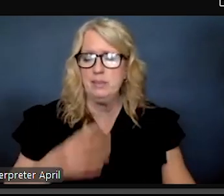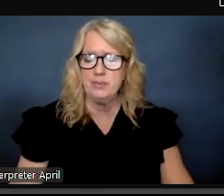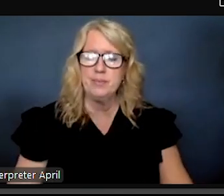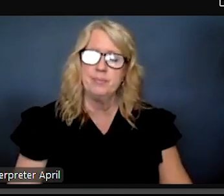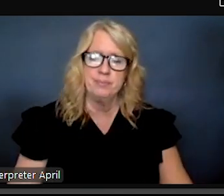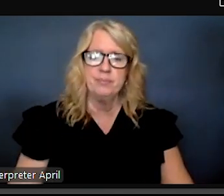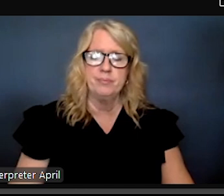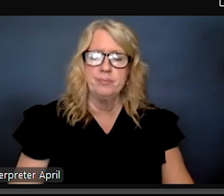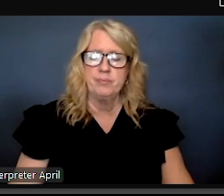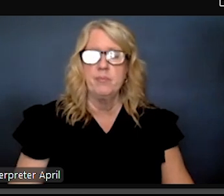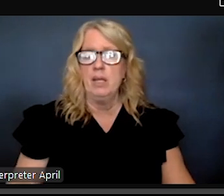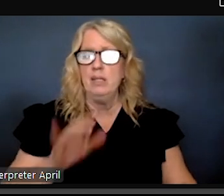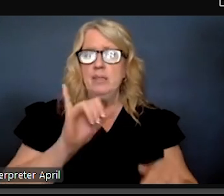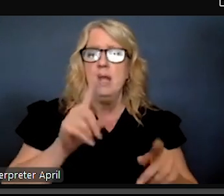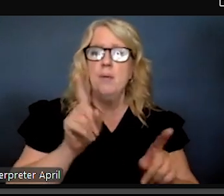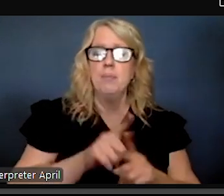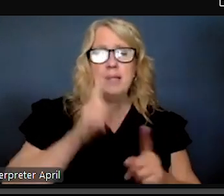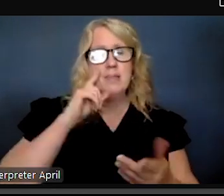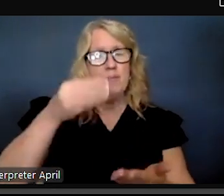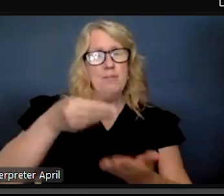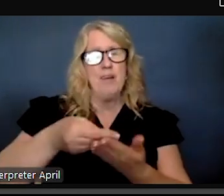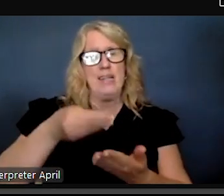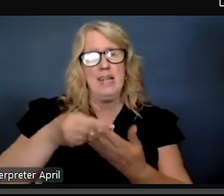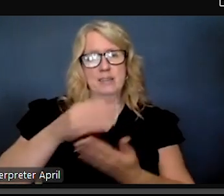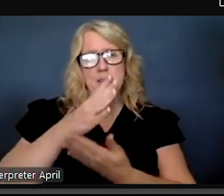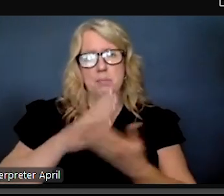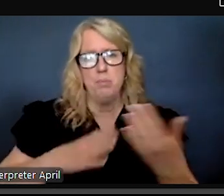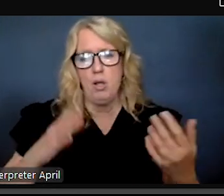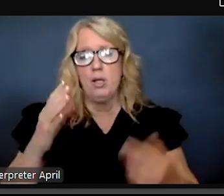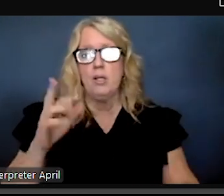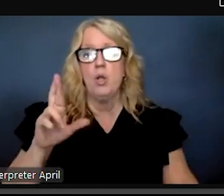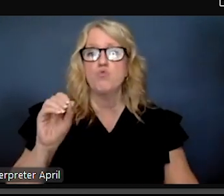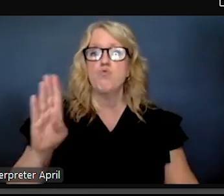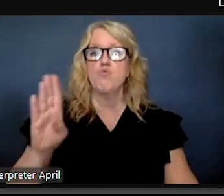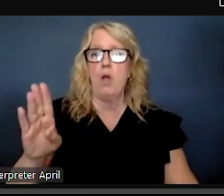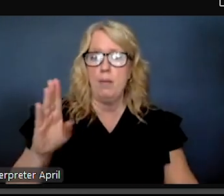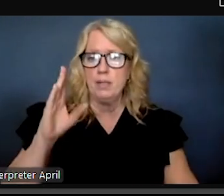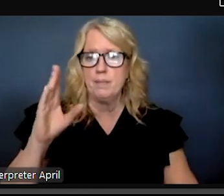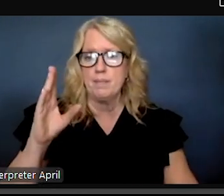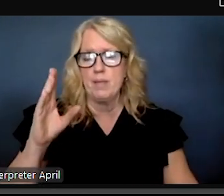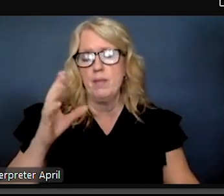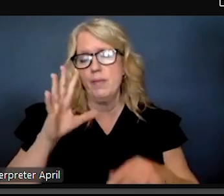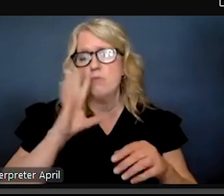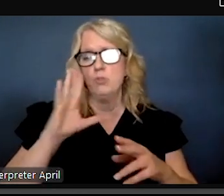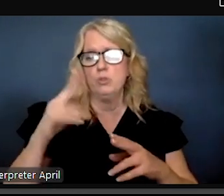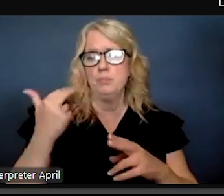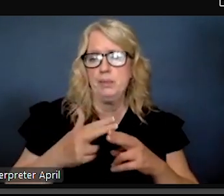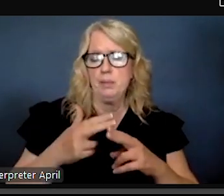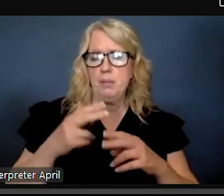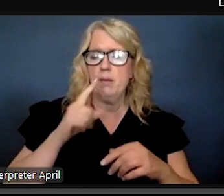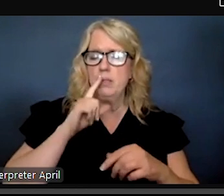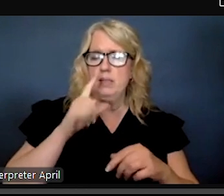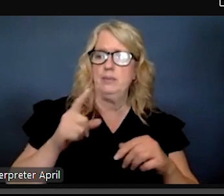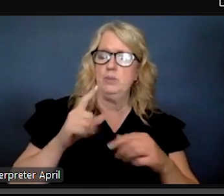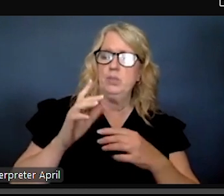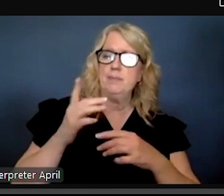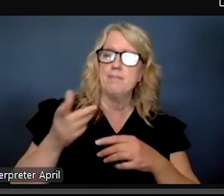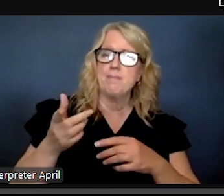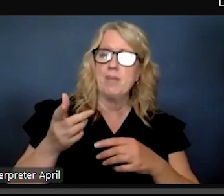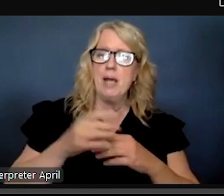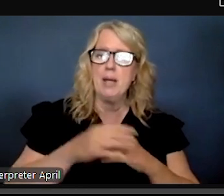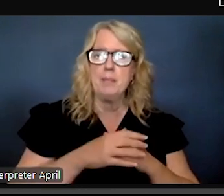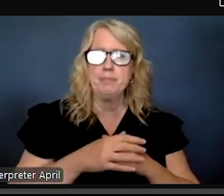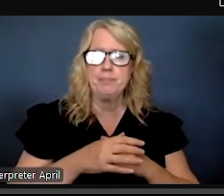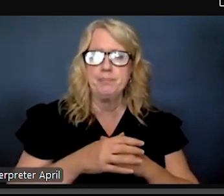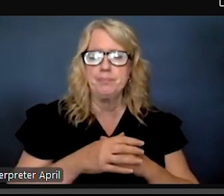So it's that, but it's also the financing. And one of the things that Rob, I'm sure, will speak to is one of